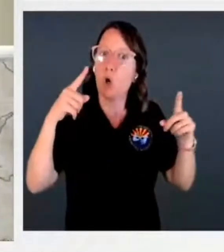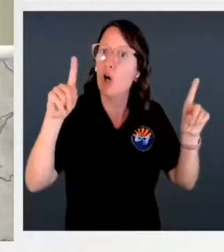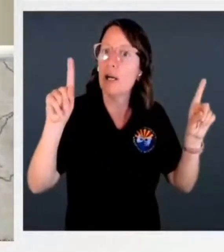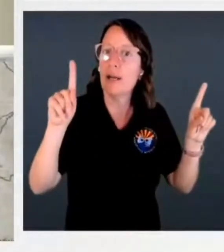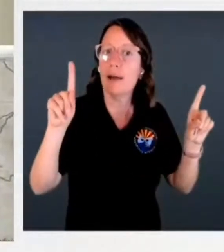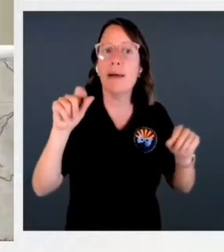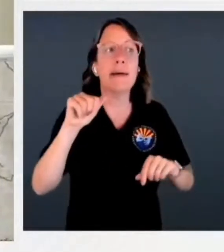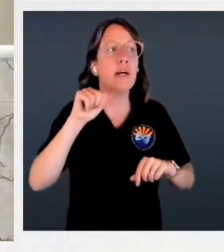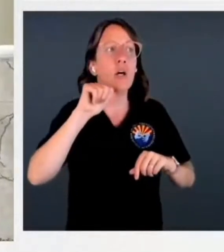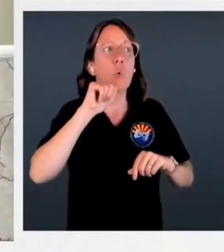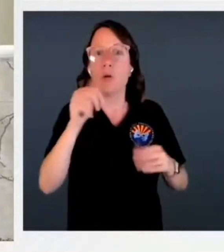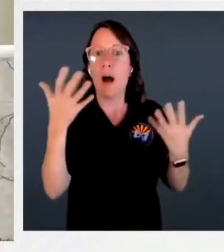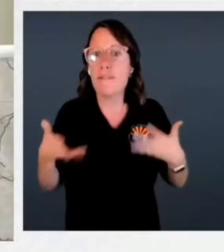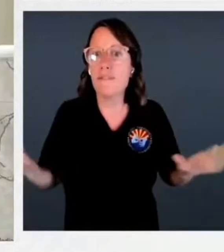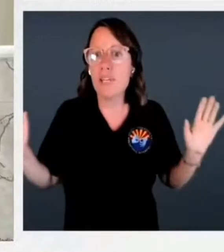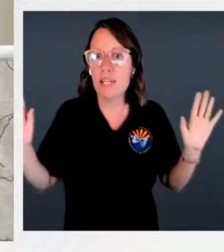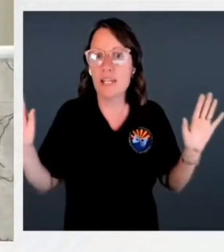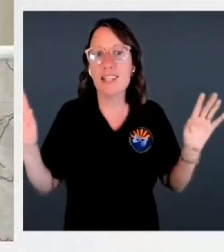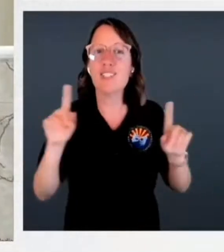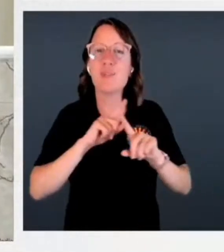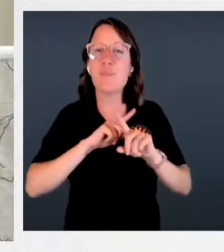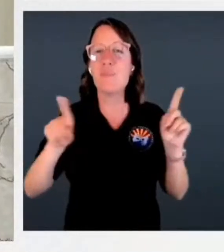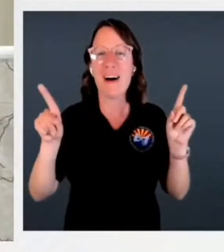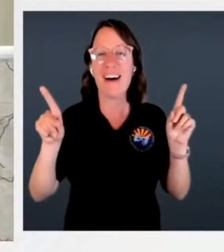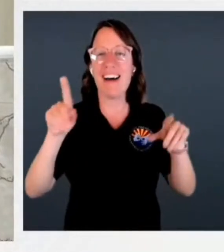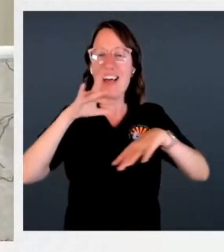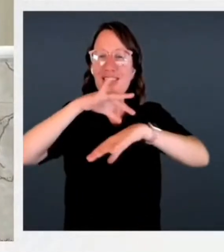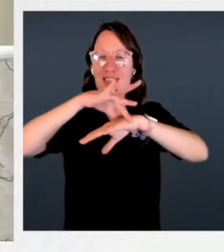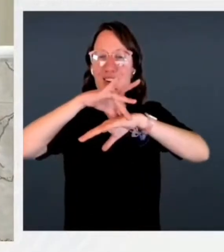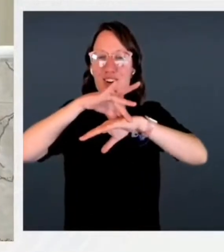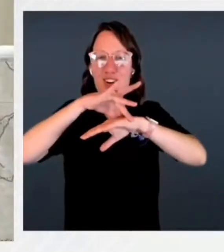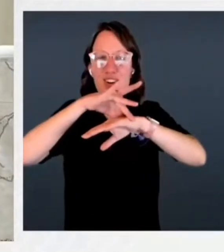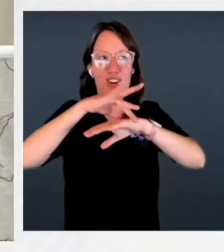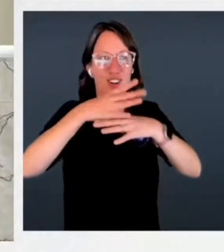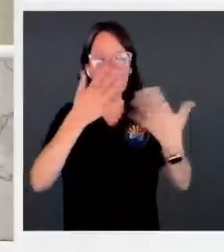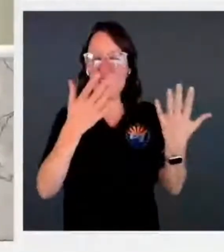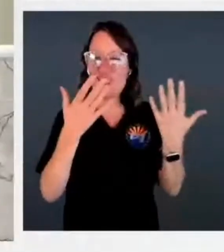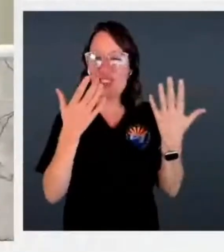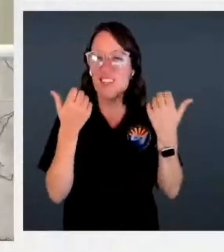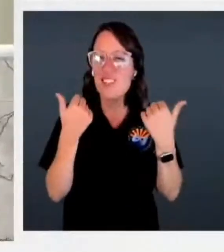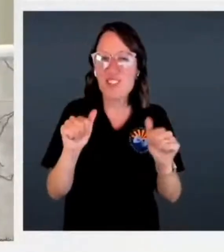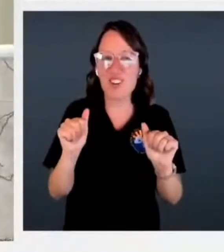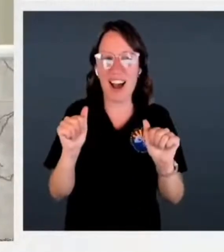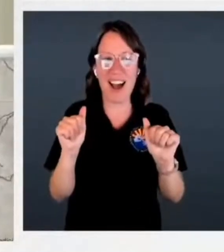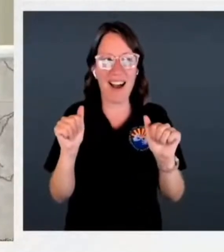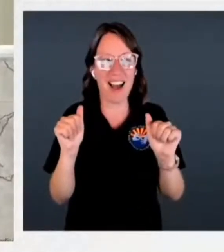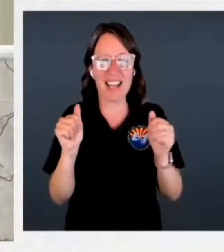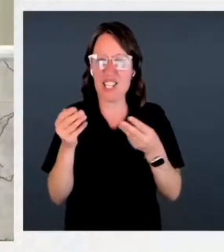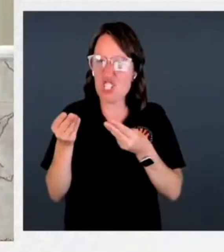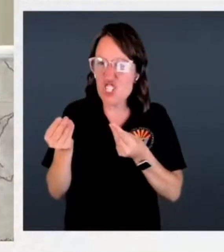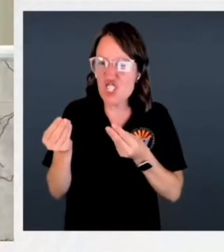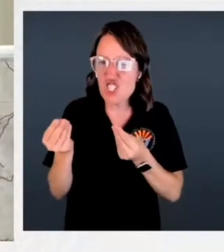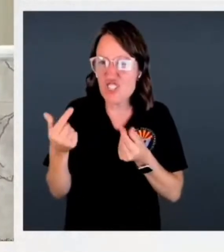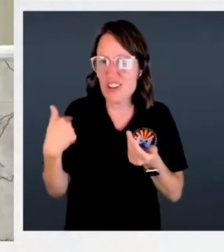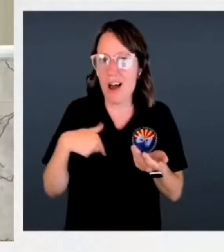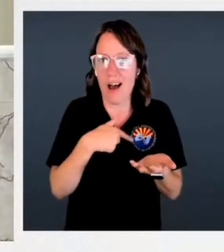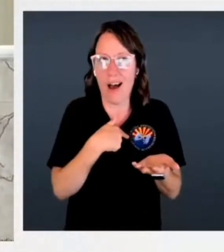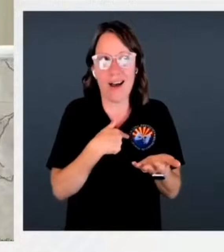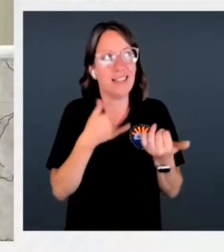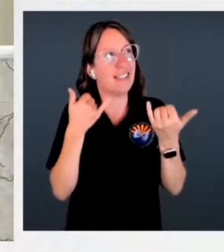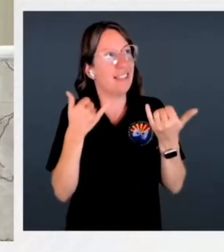Mother Nature wanted to test us, they threw another joker in the deck and gave us possibly some issues with some lightning. But